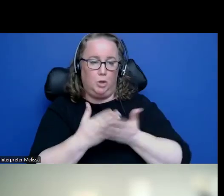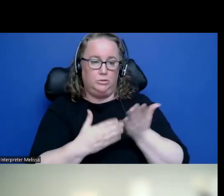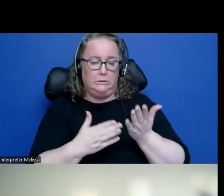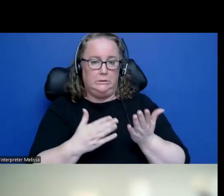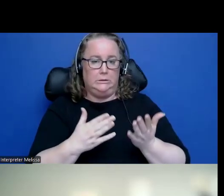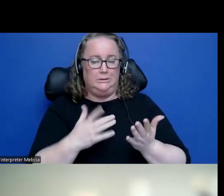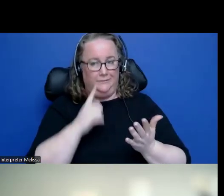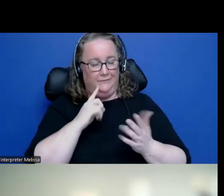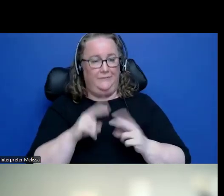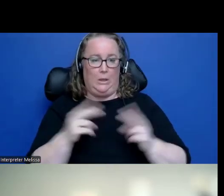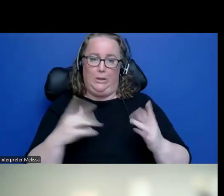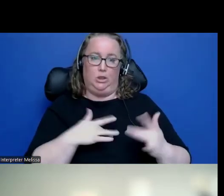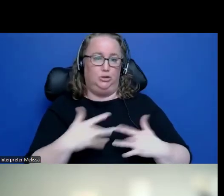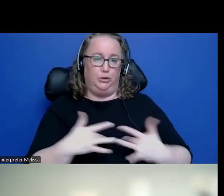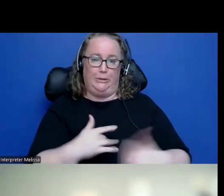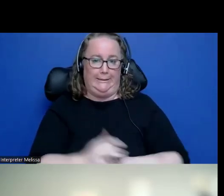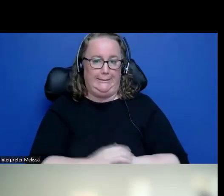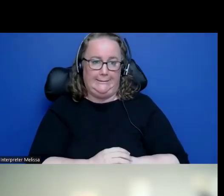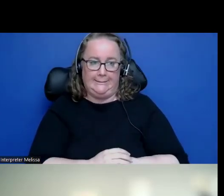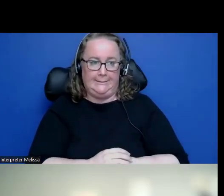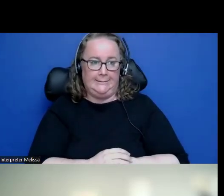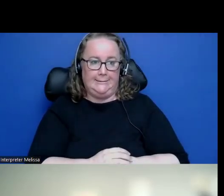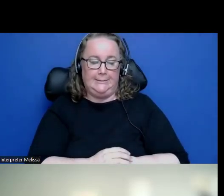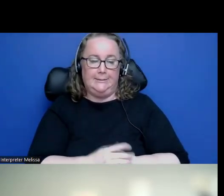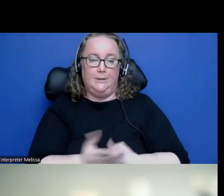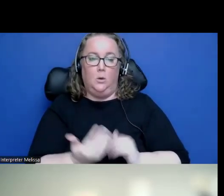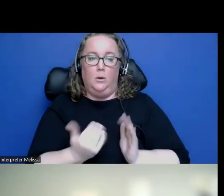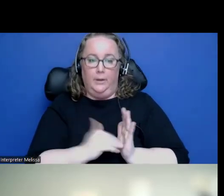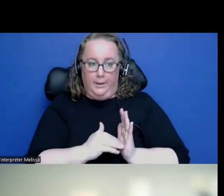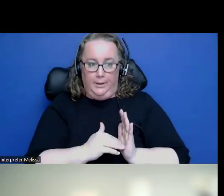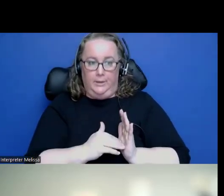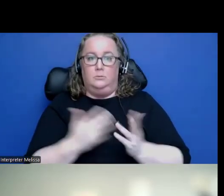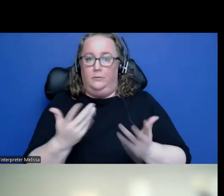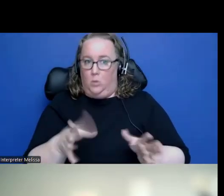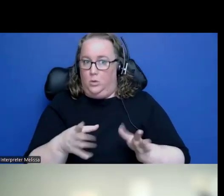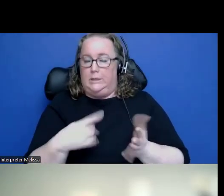incredibly concerning, keeping in mind what we've already